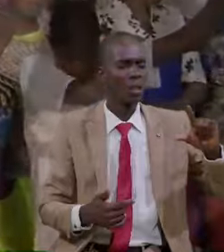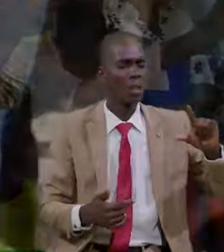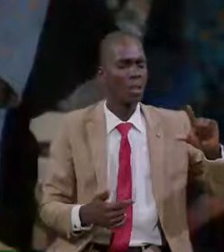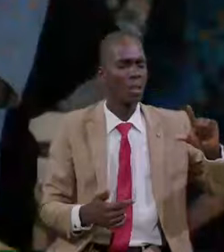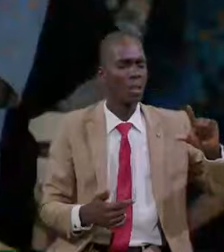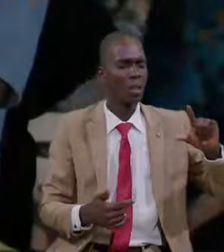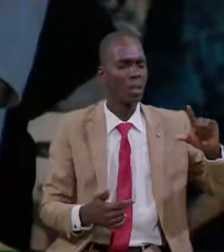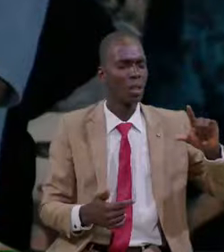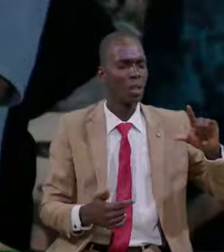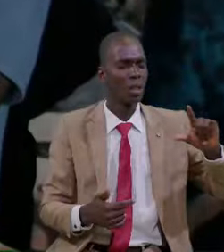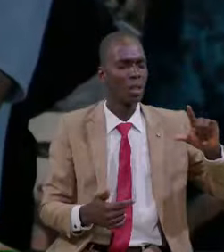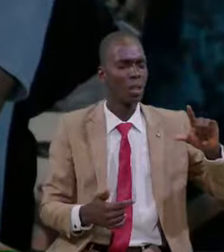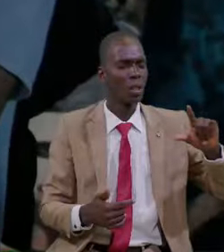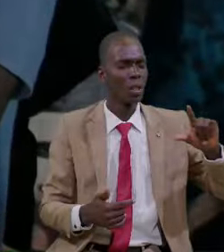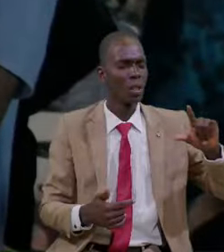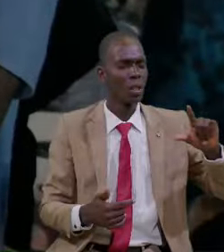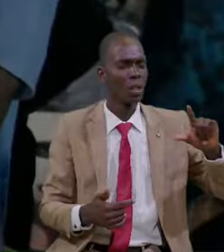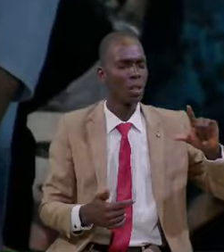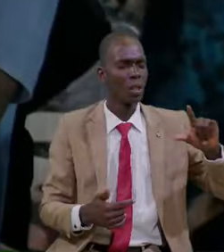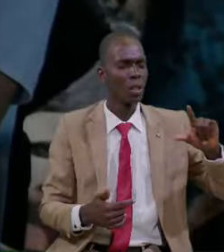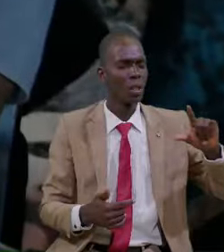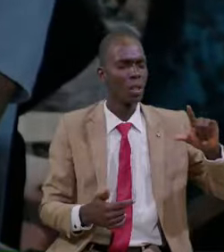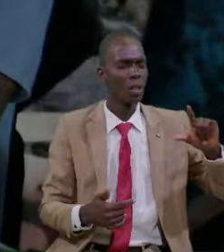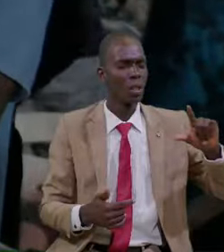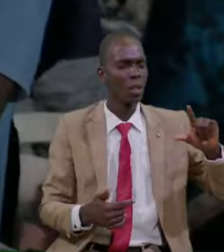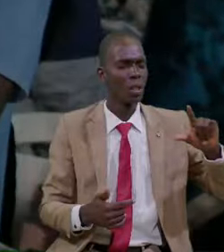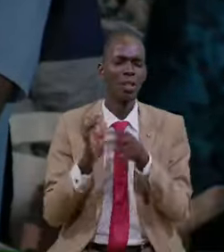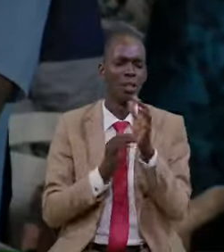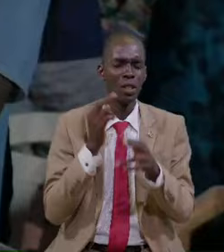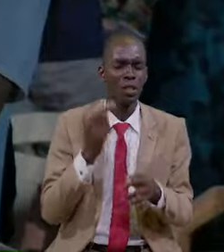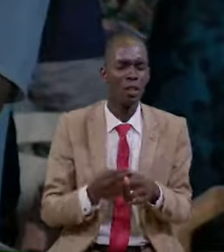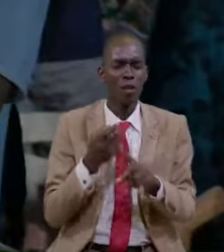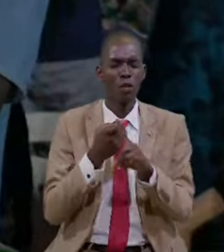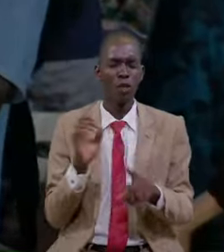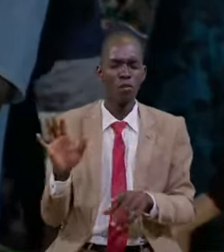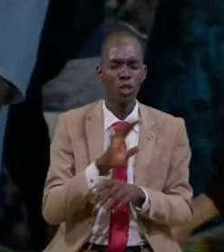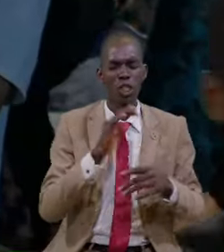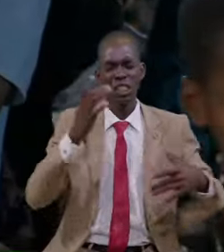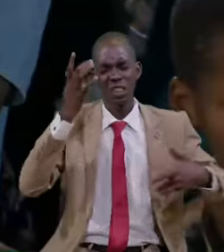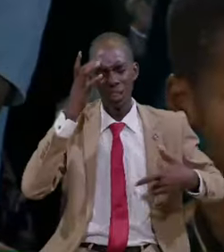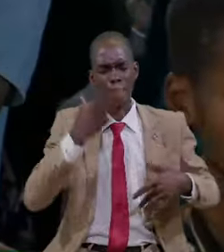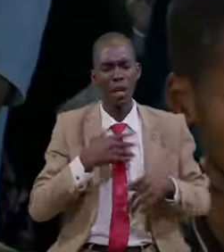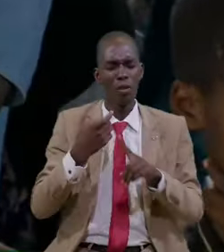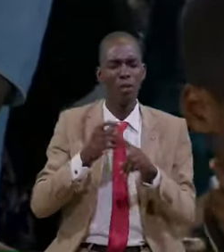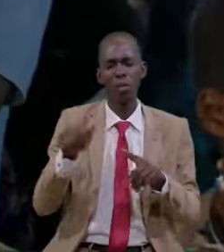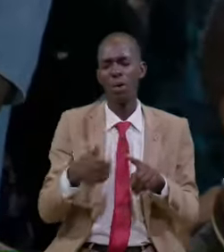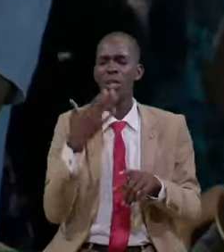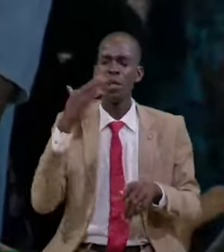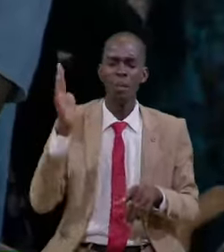Deliverance. Total freedom from your sickness and from every evil